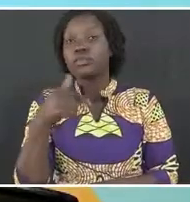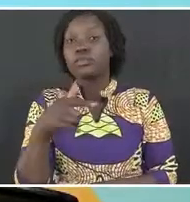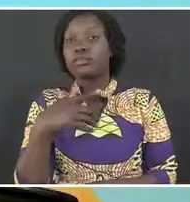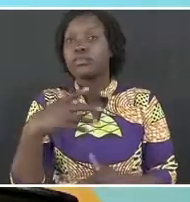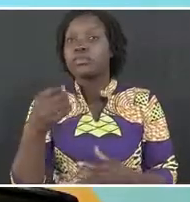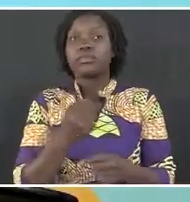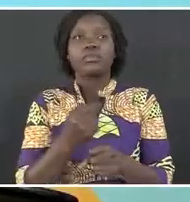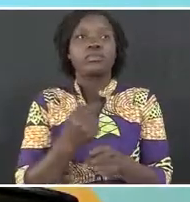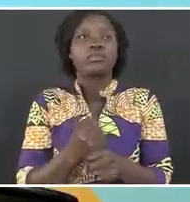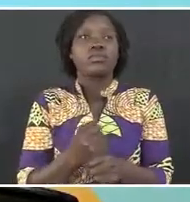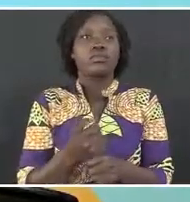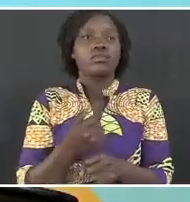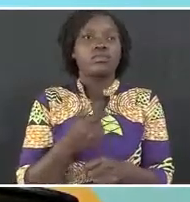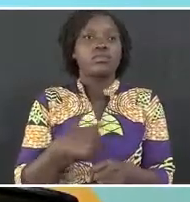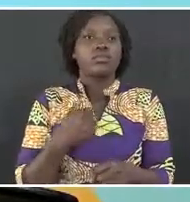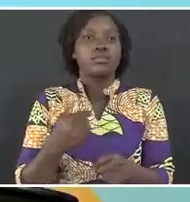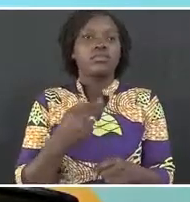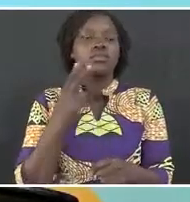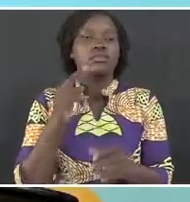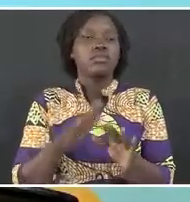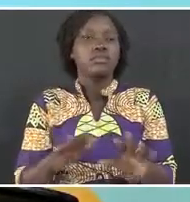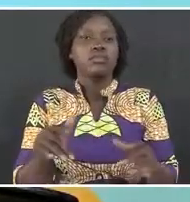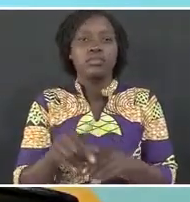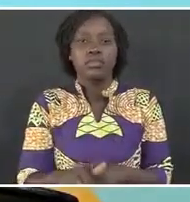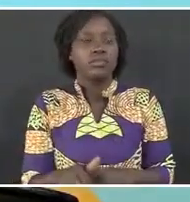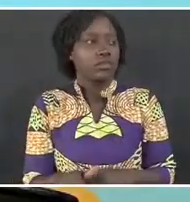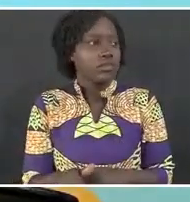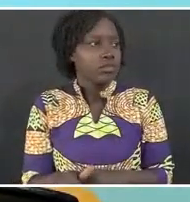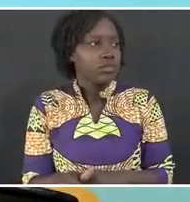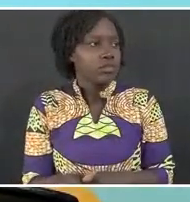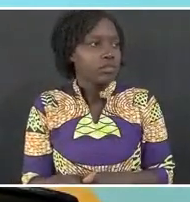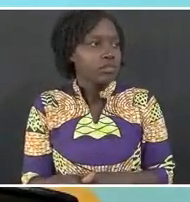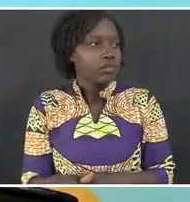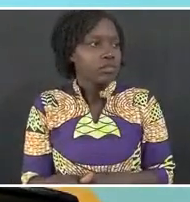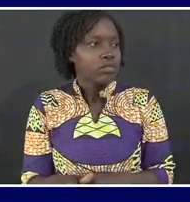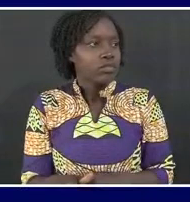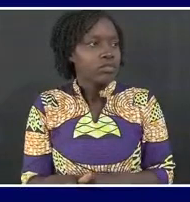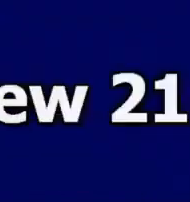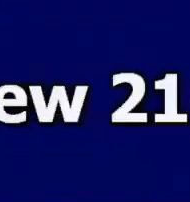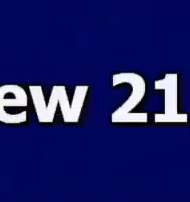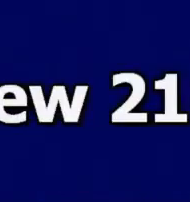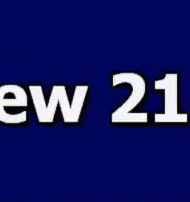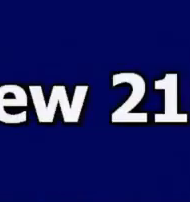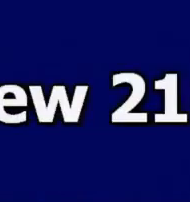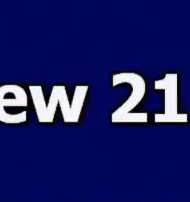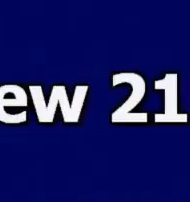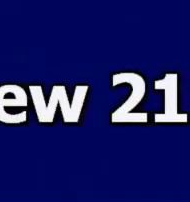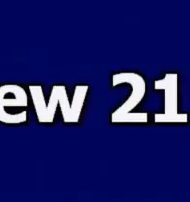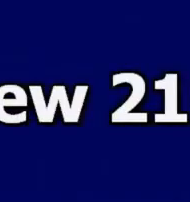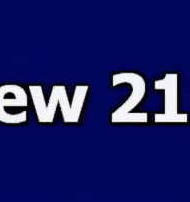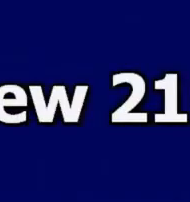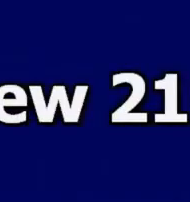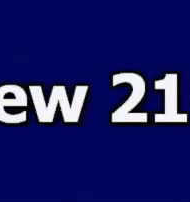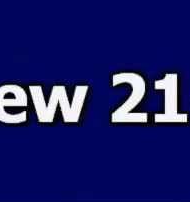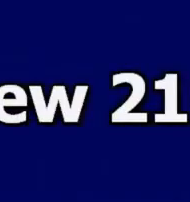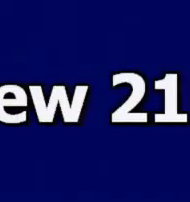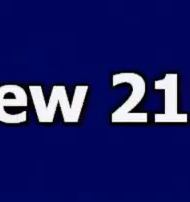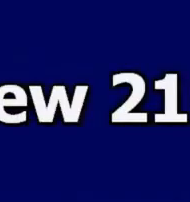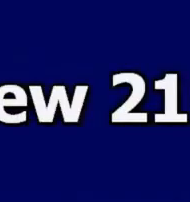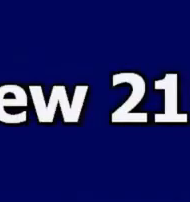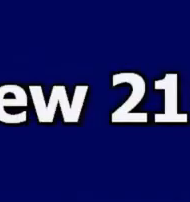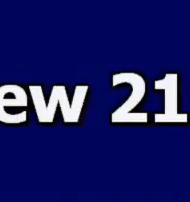and work in my vineyard today. And mostly we are like the first son. We say, yes,